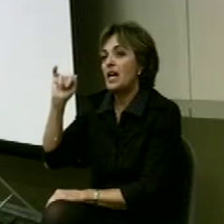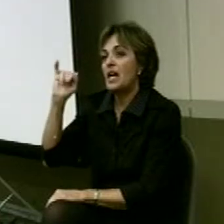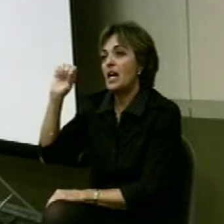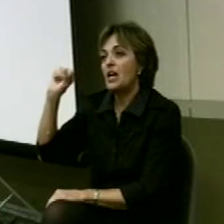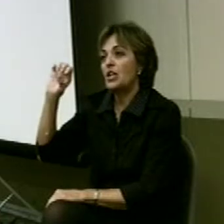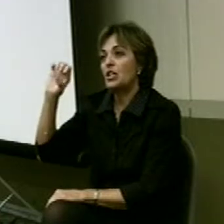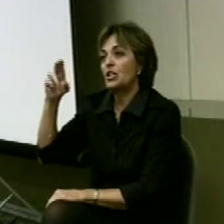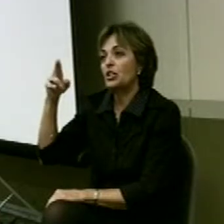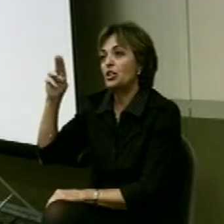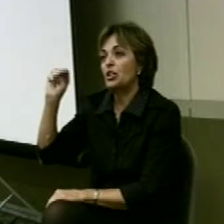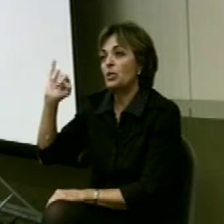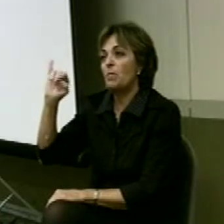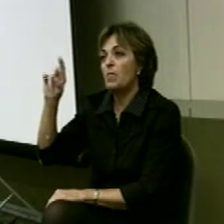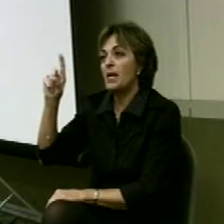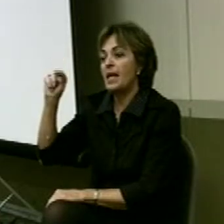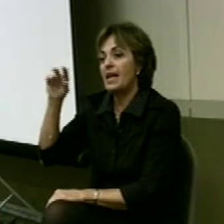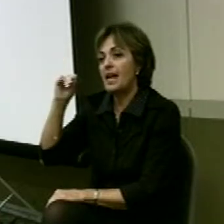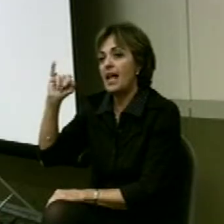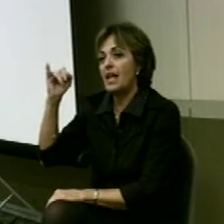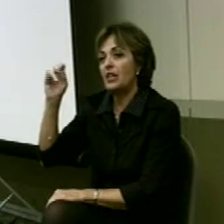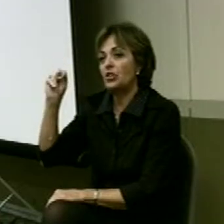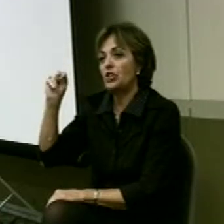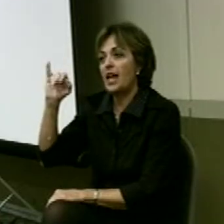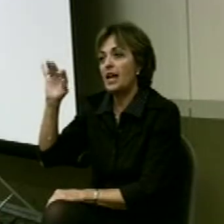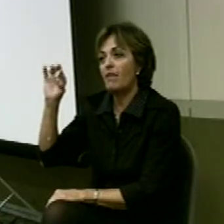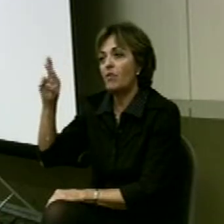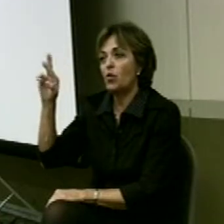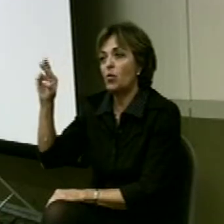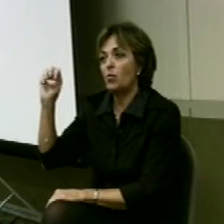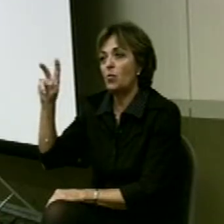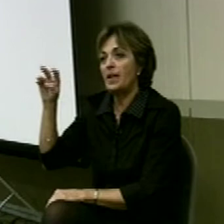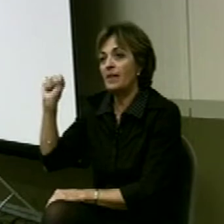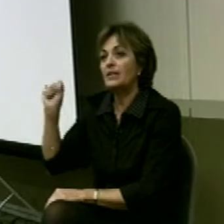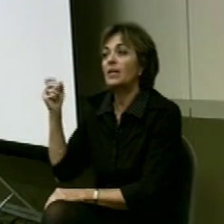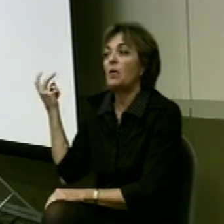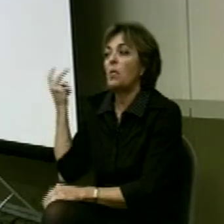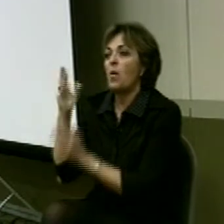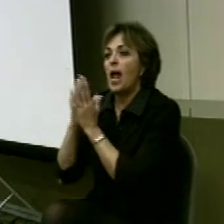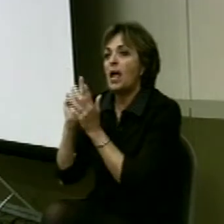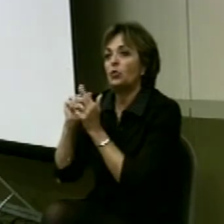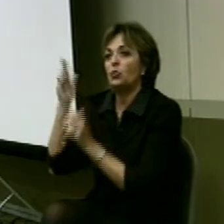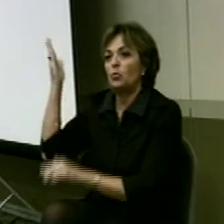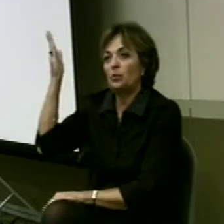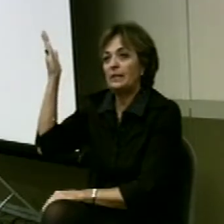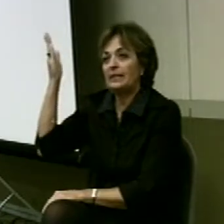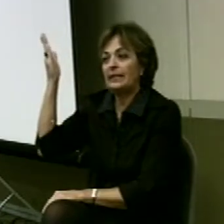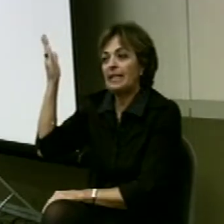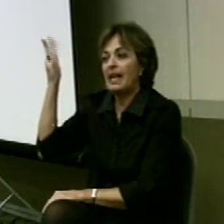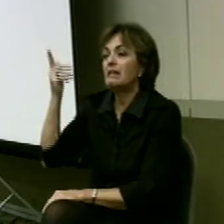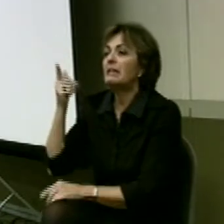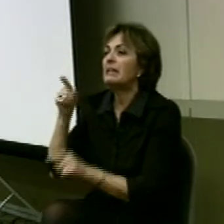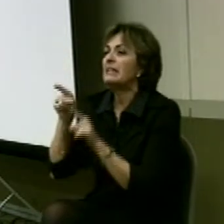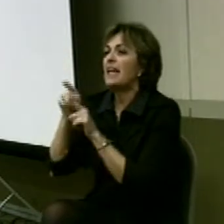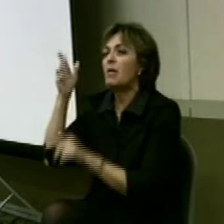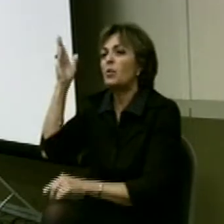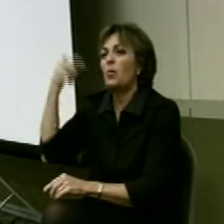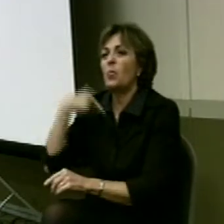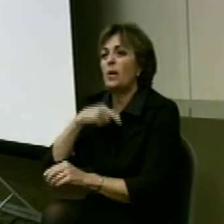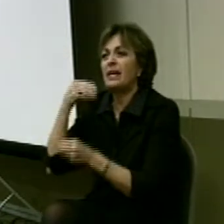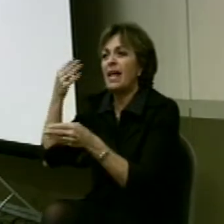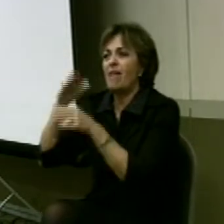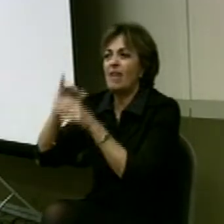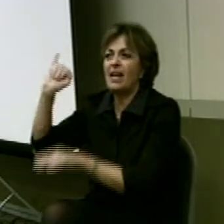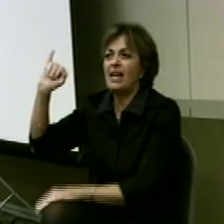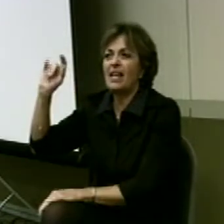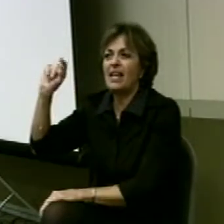I'm Brenda Schmidt, and this is Jennifer Rees, and we were asked to present